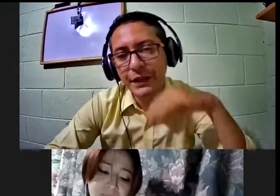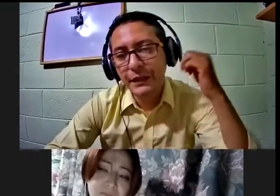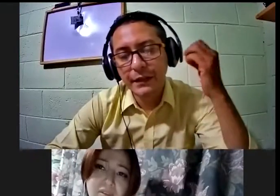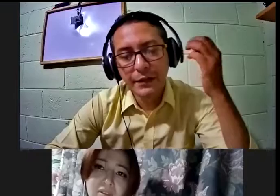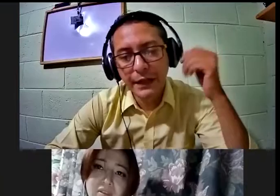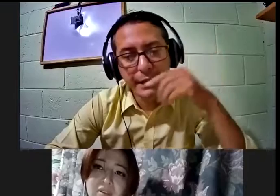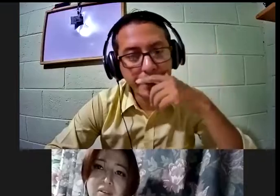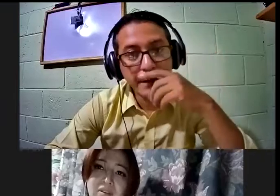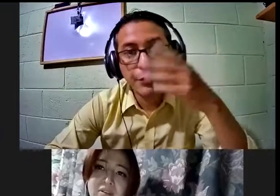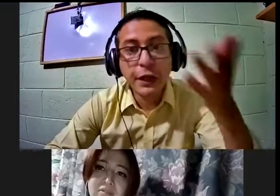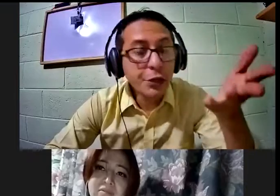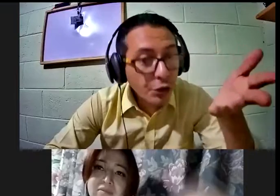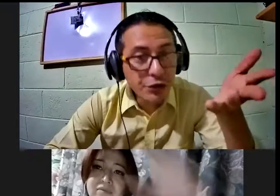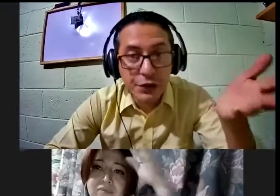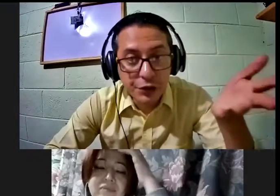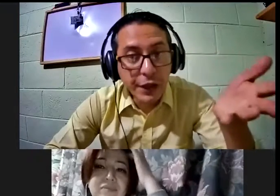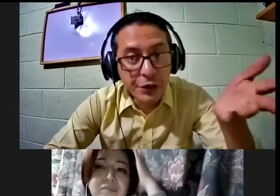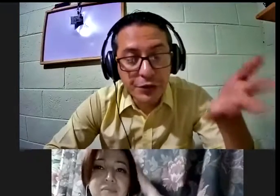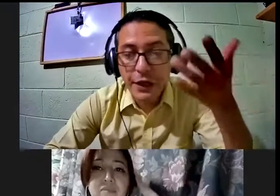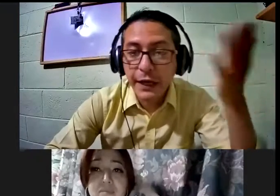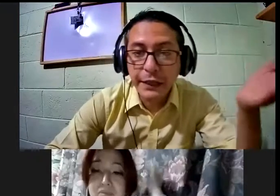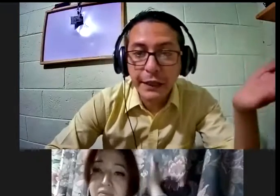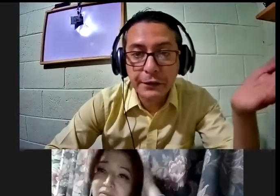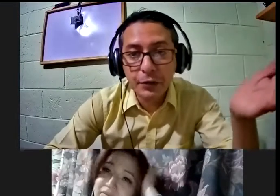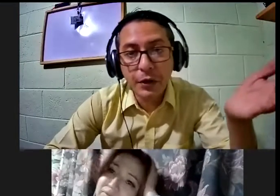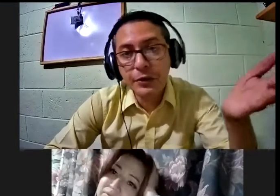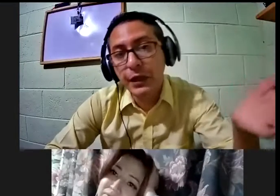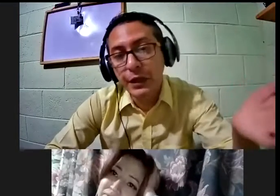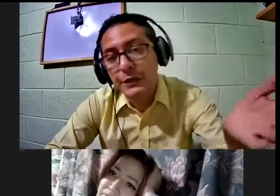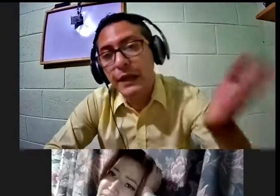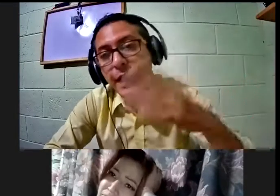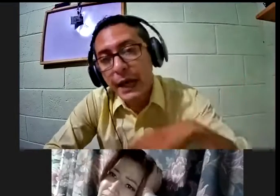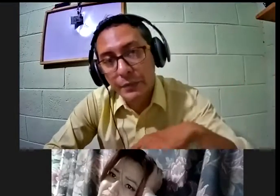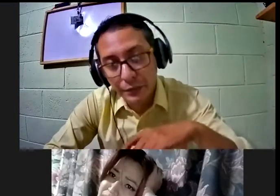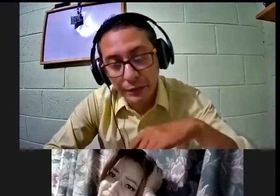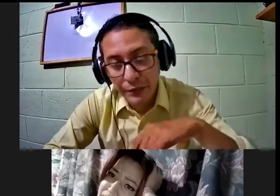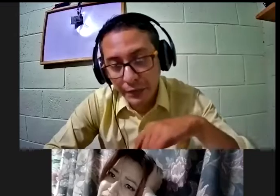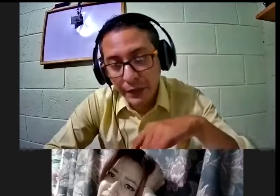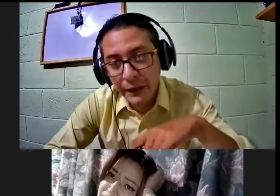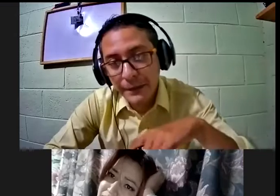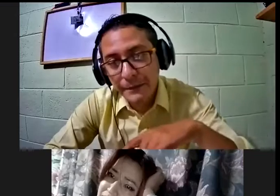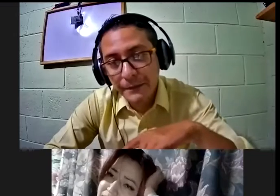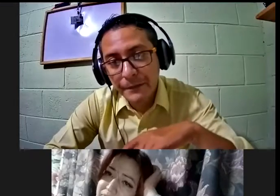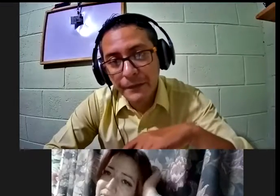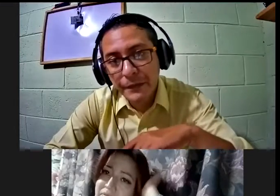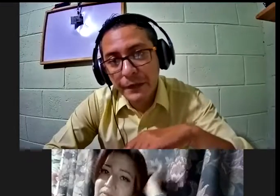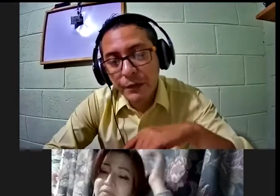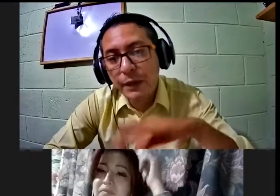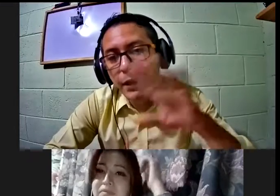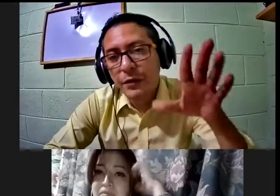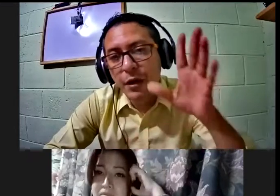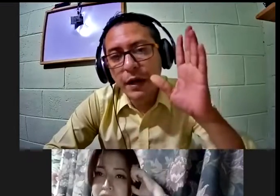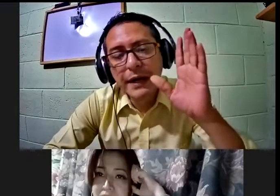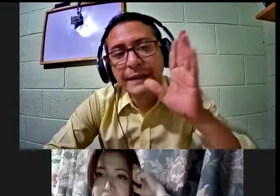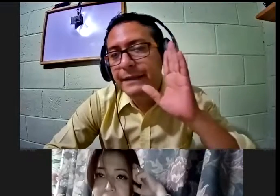to tell, okay. You can use I need to, or you can use I have to, okay? What